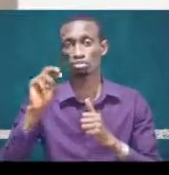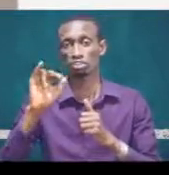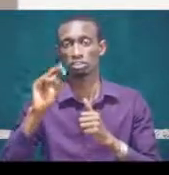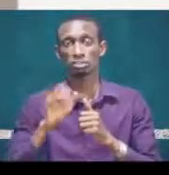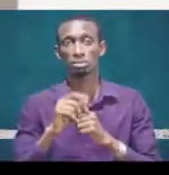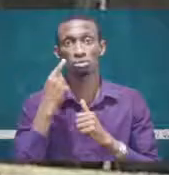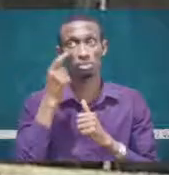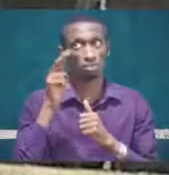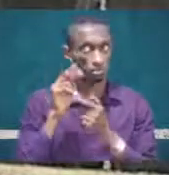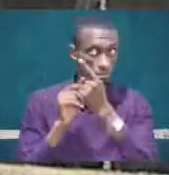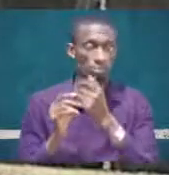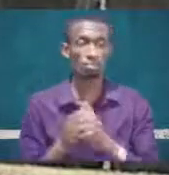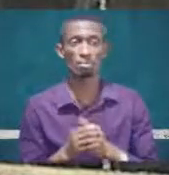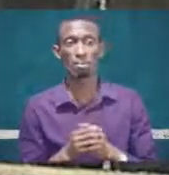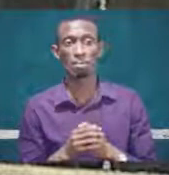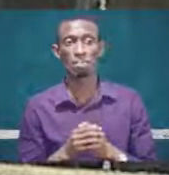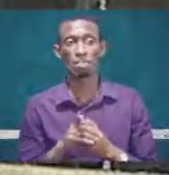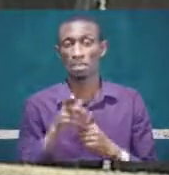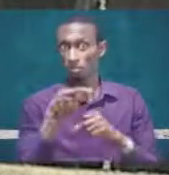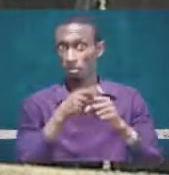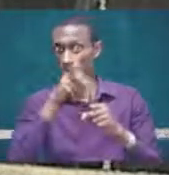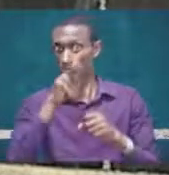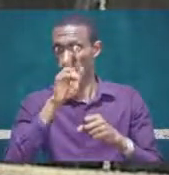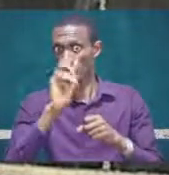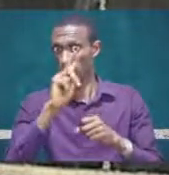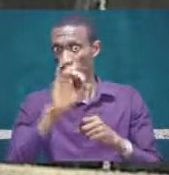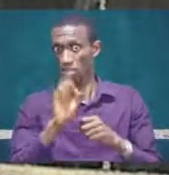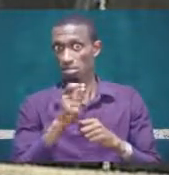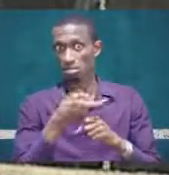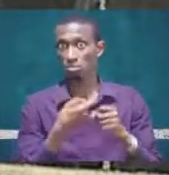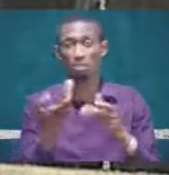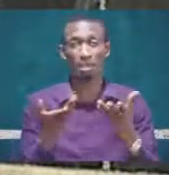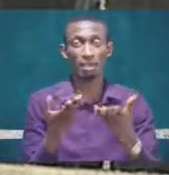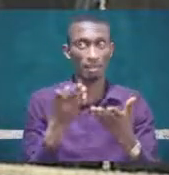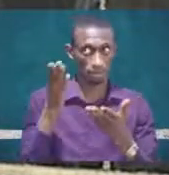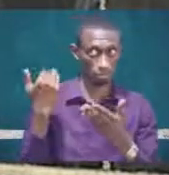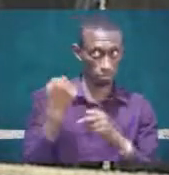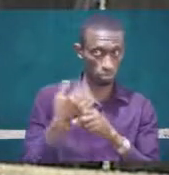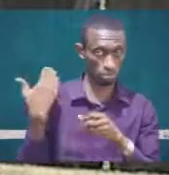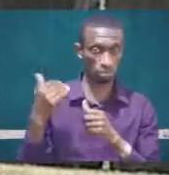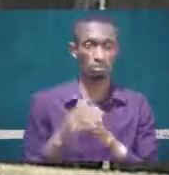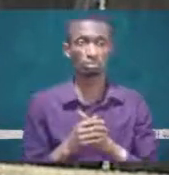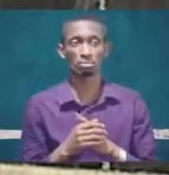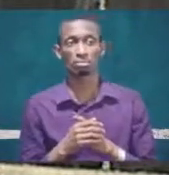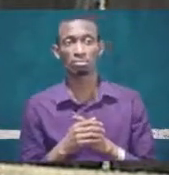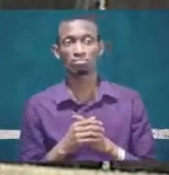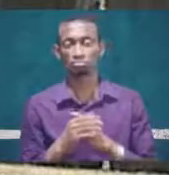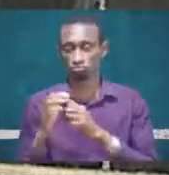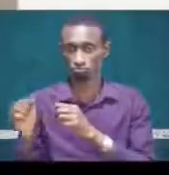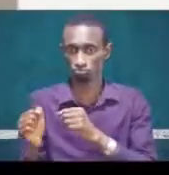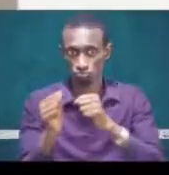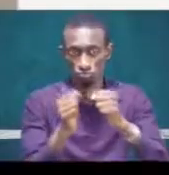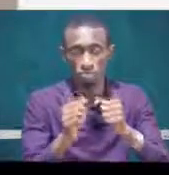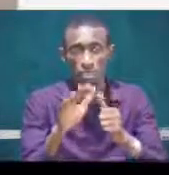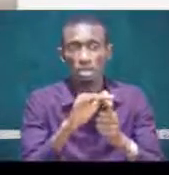projection screen is for the proteins that come out of what we just did before. Which takes us to winding